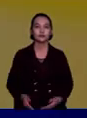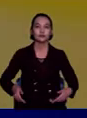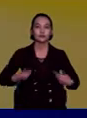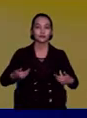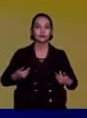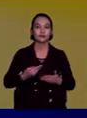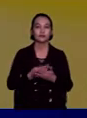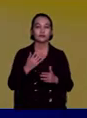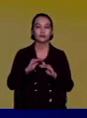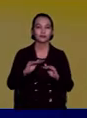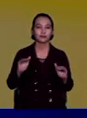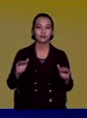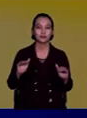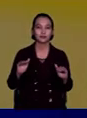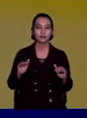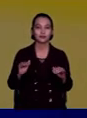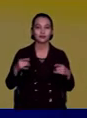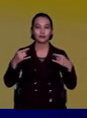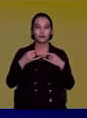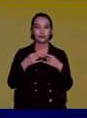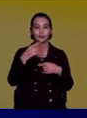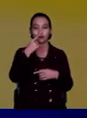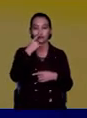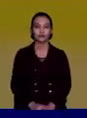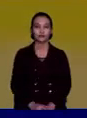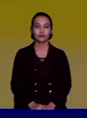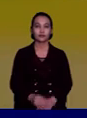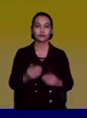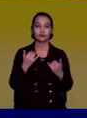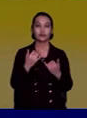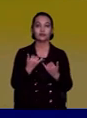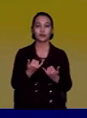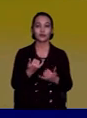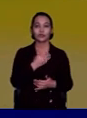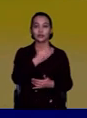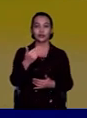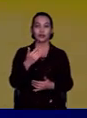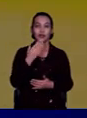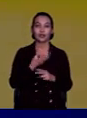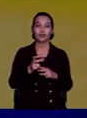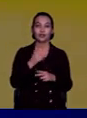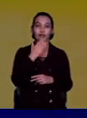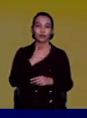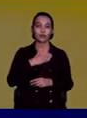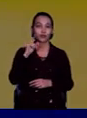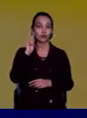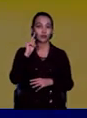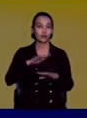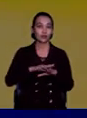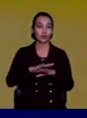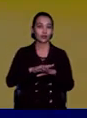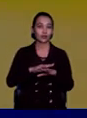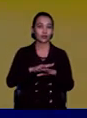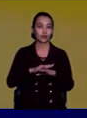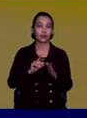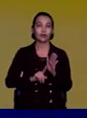Salom aziz bolajonlar. Demak, ekran qarshisiga yaqinroq joylashib oling. Sizlarning eng sevimli faningiz matematika fani bilan